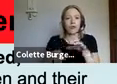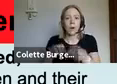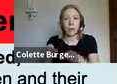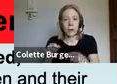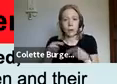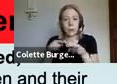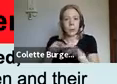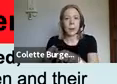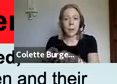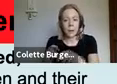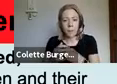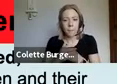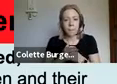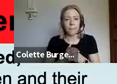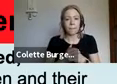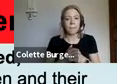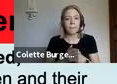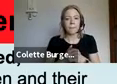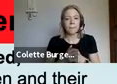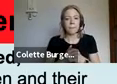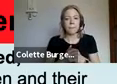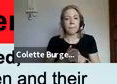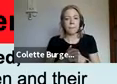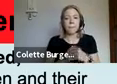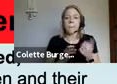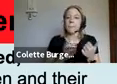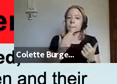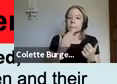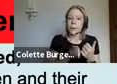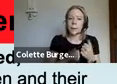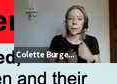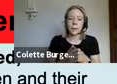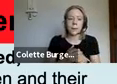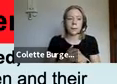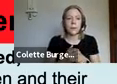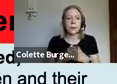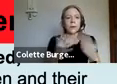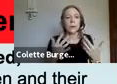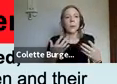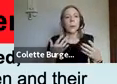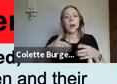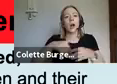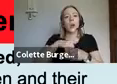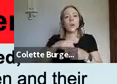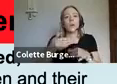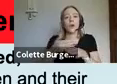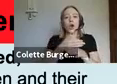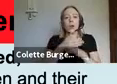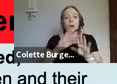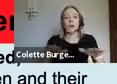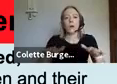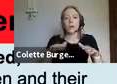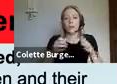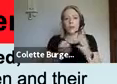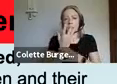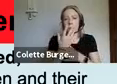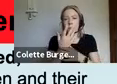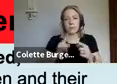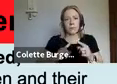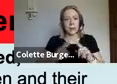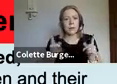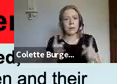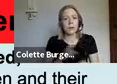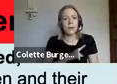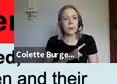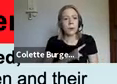Thanks. Okay. Thank you. So why inclusive early childhood development makes a difference?